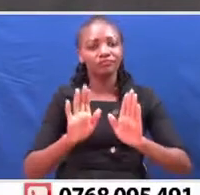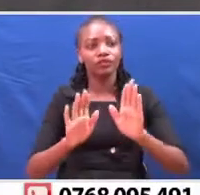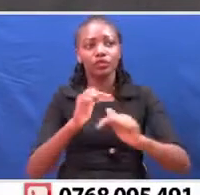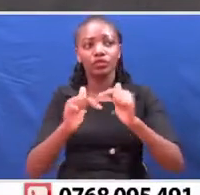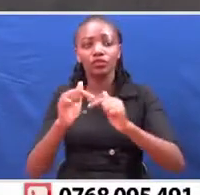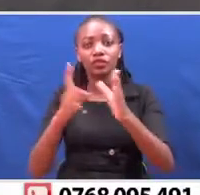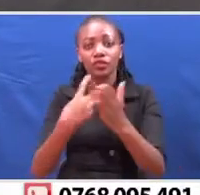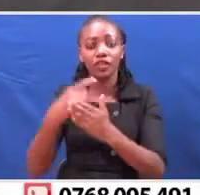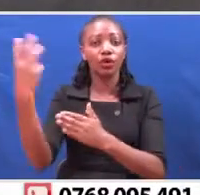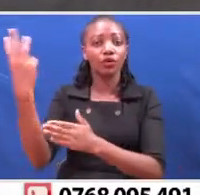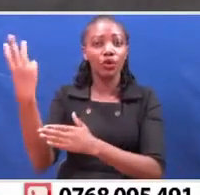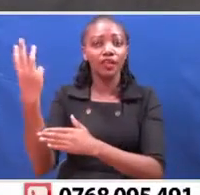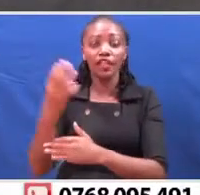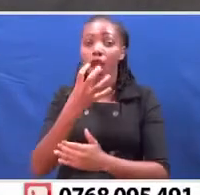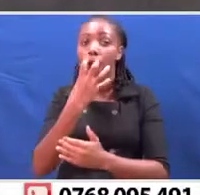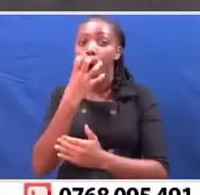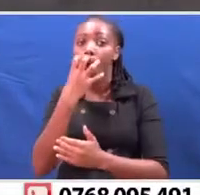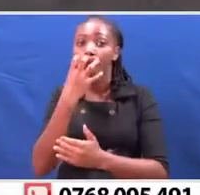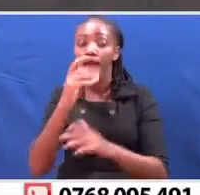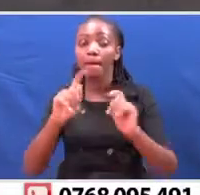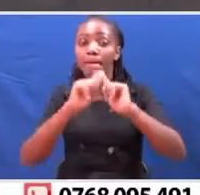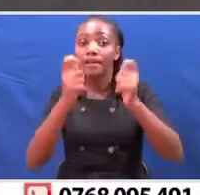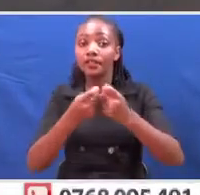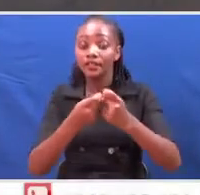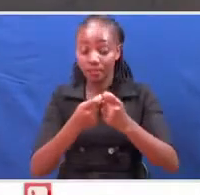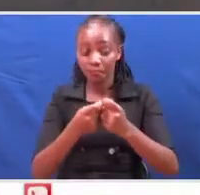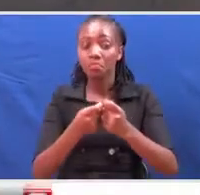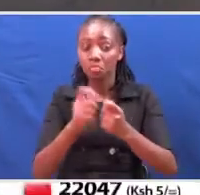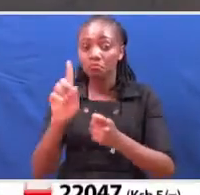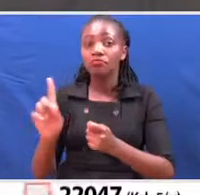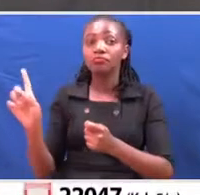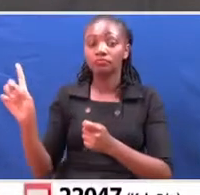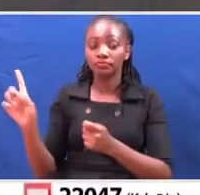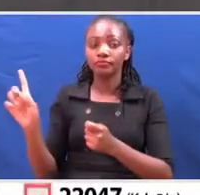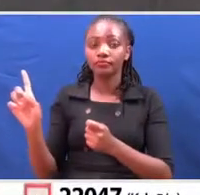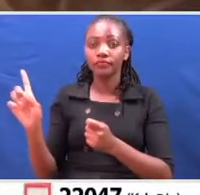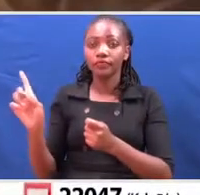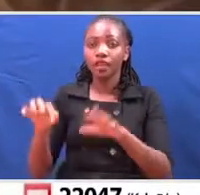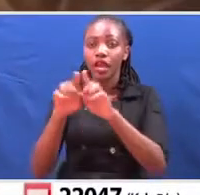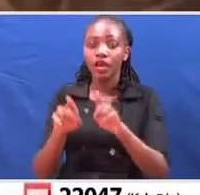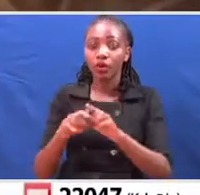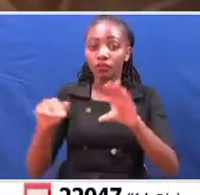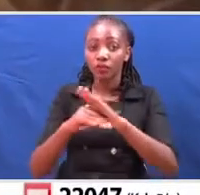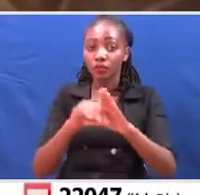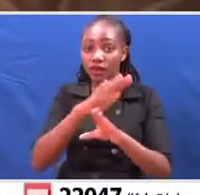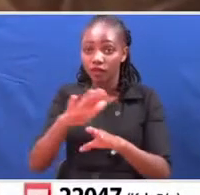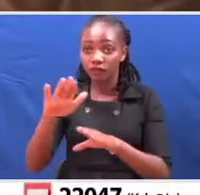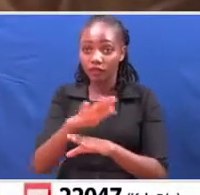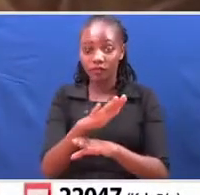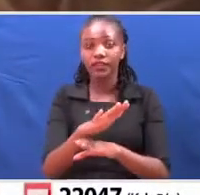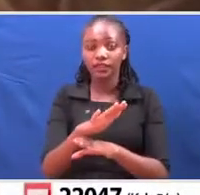On Wednesday, the ODM brigade led by Kilifi Governor Amason Kingi and Likoni Member of Parliament Mishi